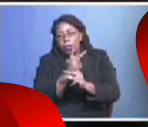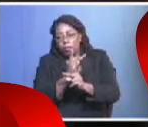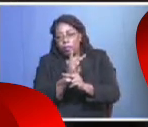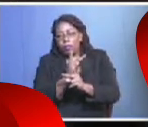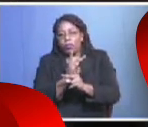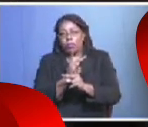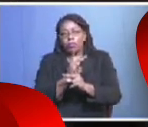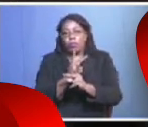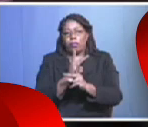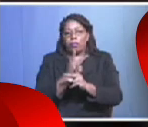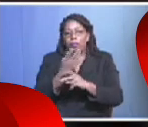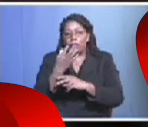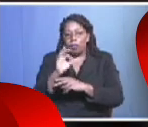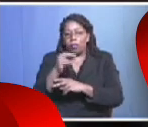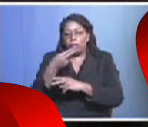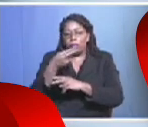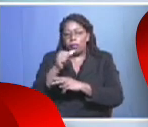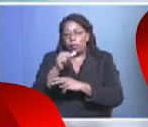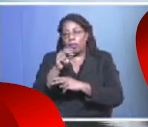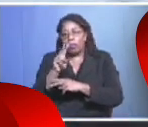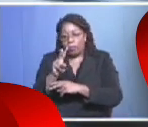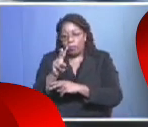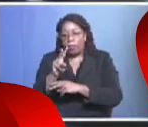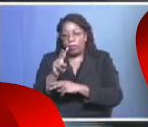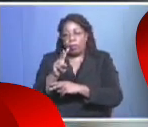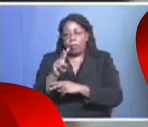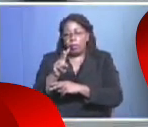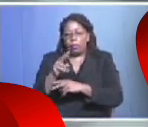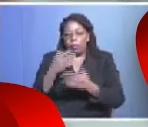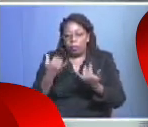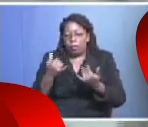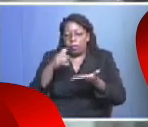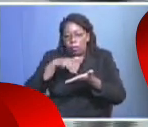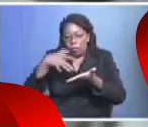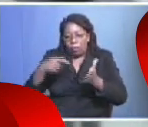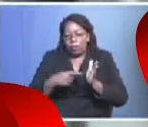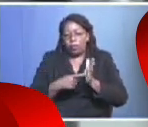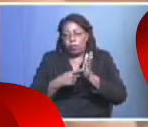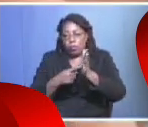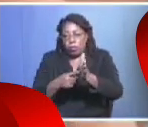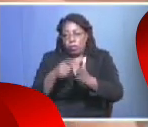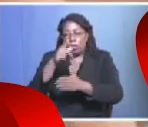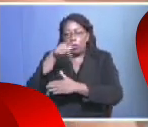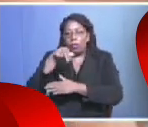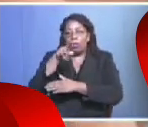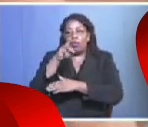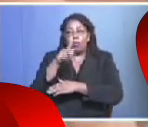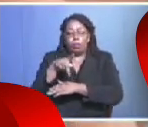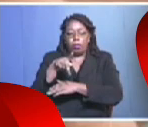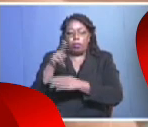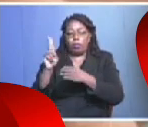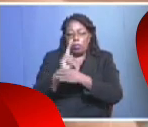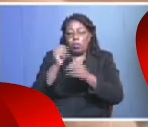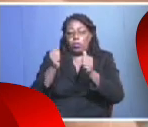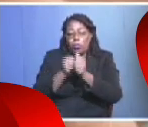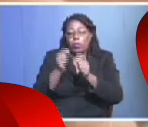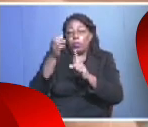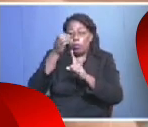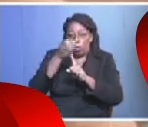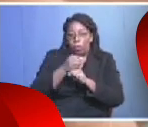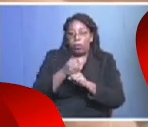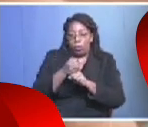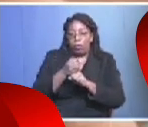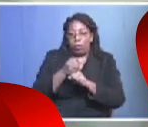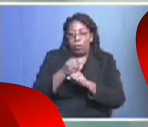prevention arm of HIV management. Studies have shown that PrEP, when used with a condom,